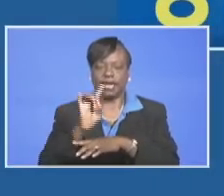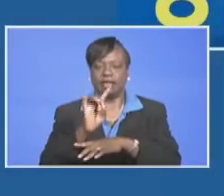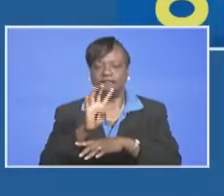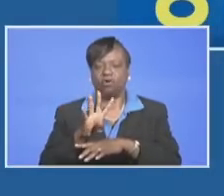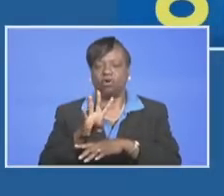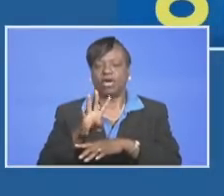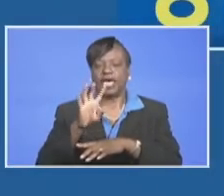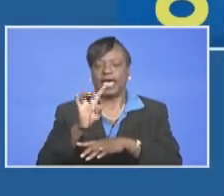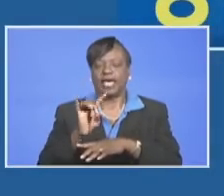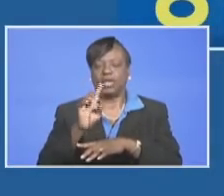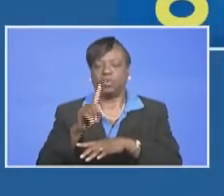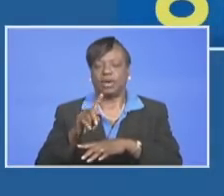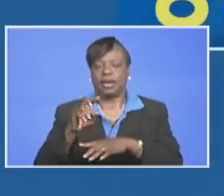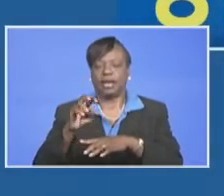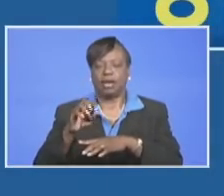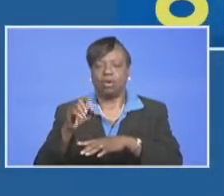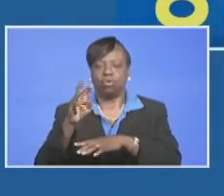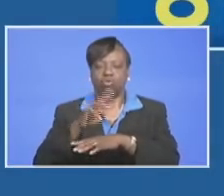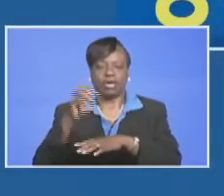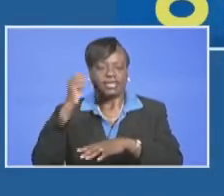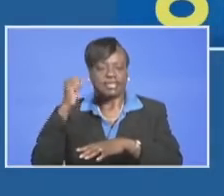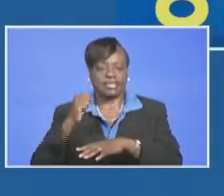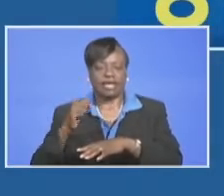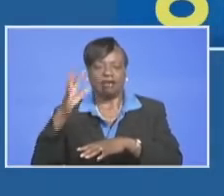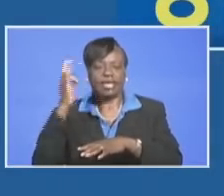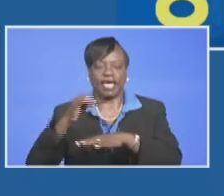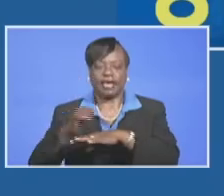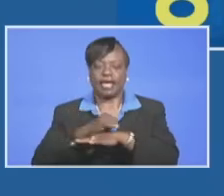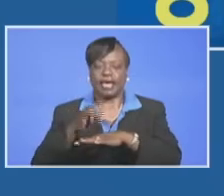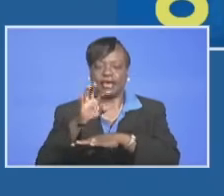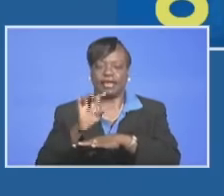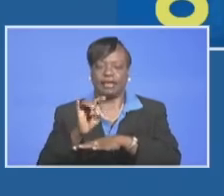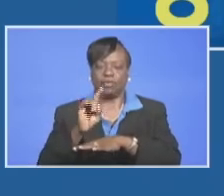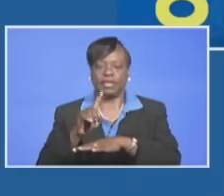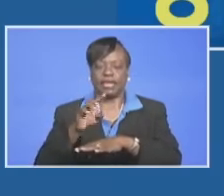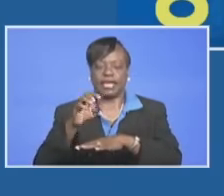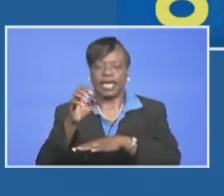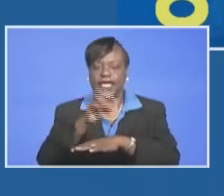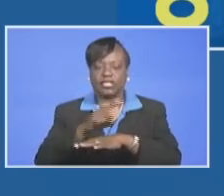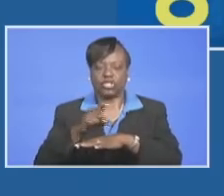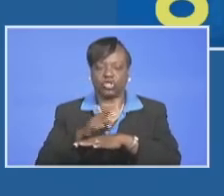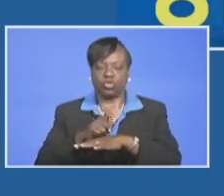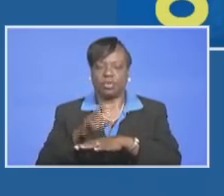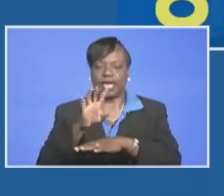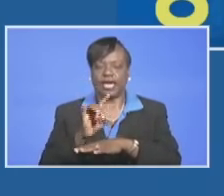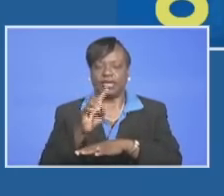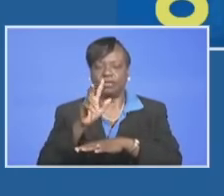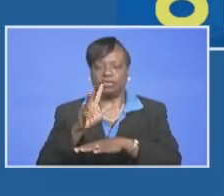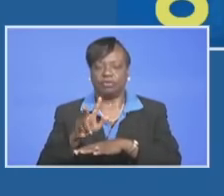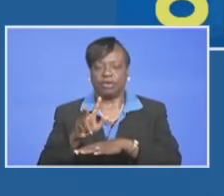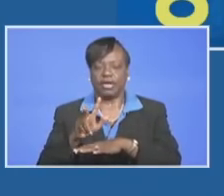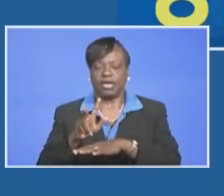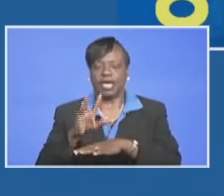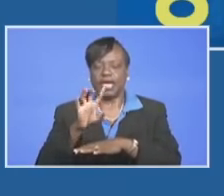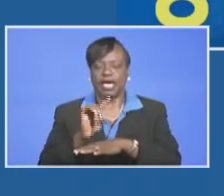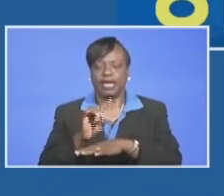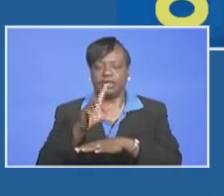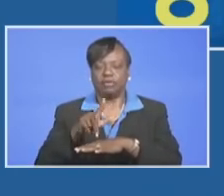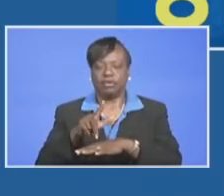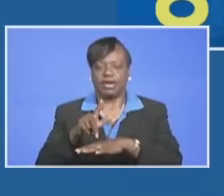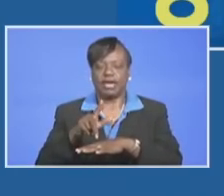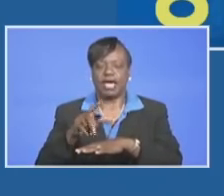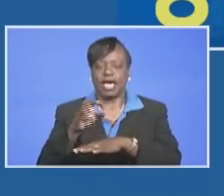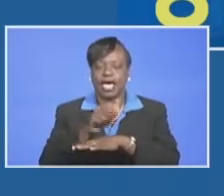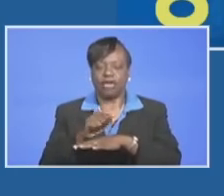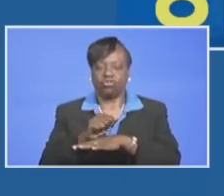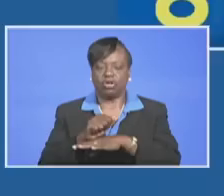81, Rock Sound, Eleuthera 82, 81 in Otterstown, Cadalum. Staniel Key in the Exuma chain at 83, a couple more 83s in Kemps Bay,